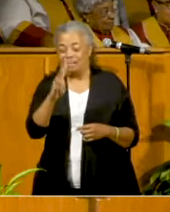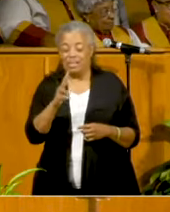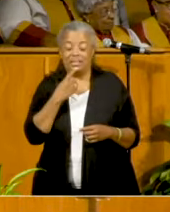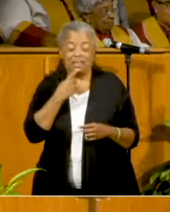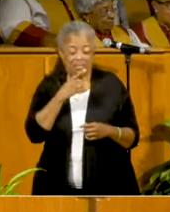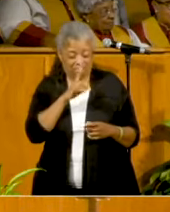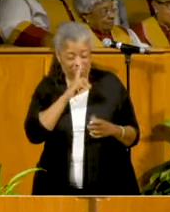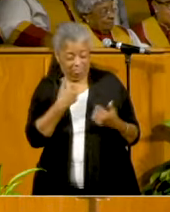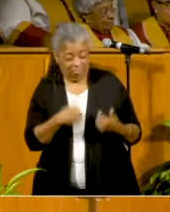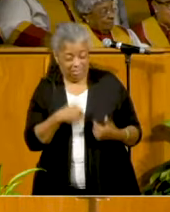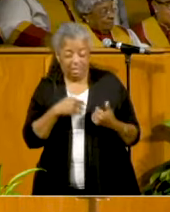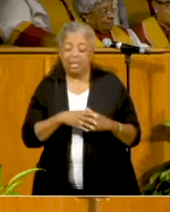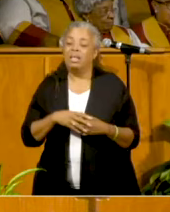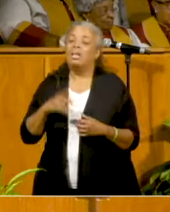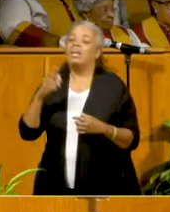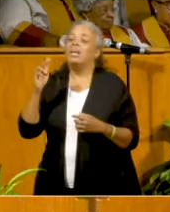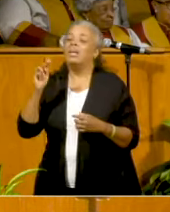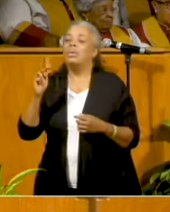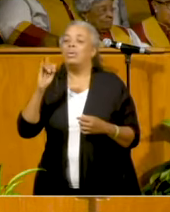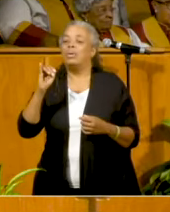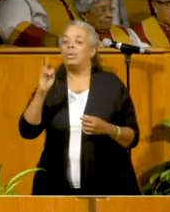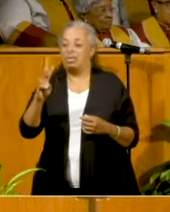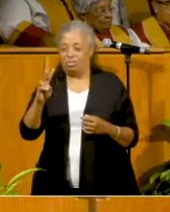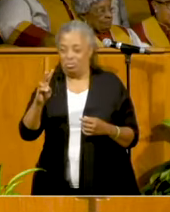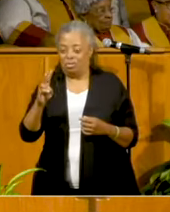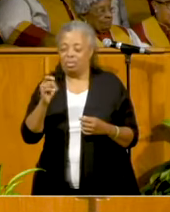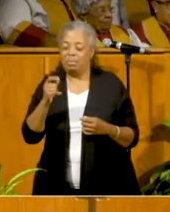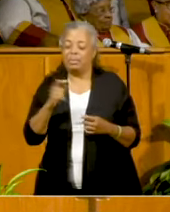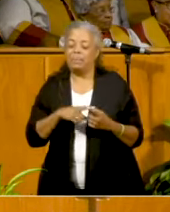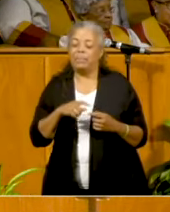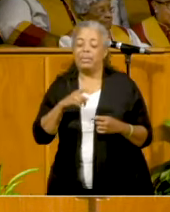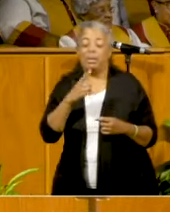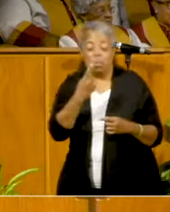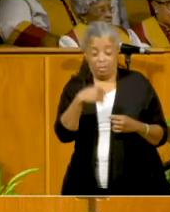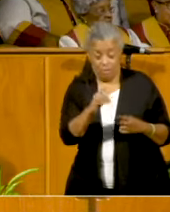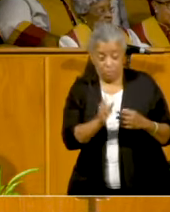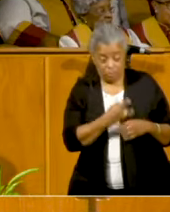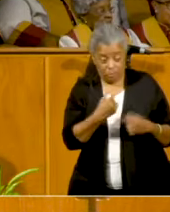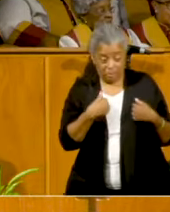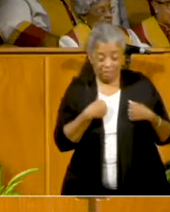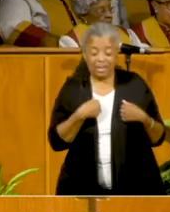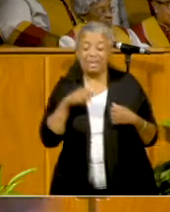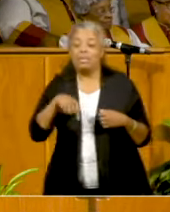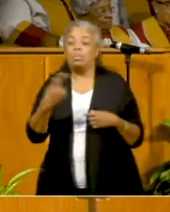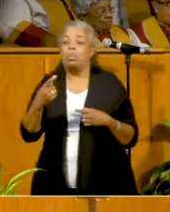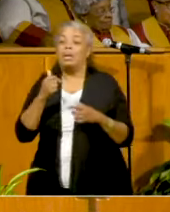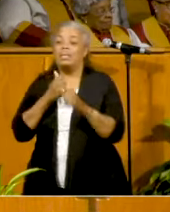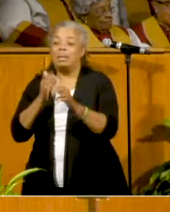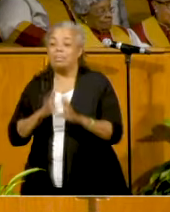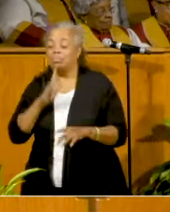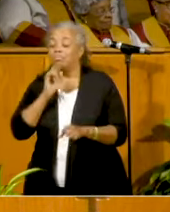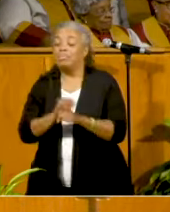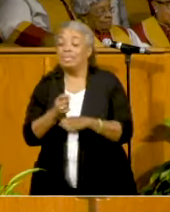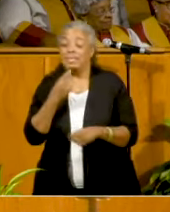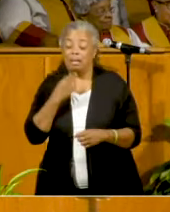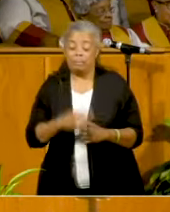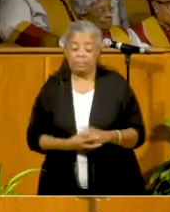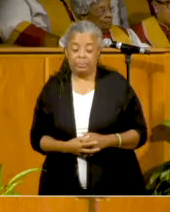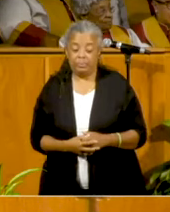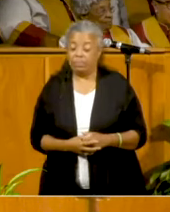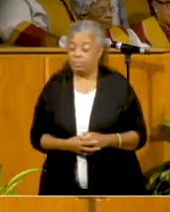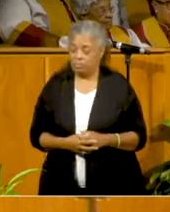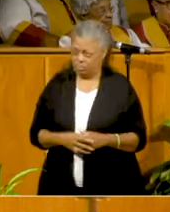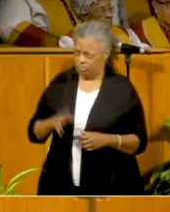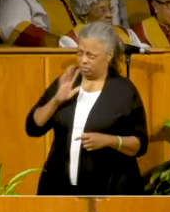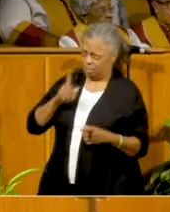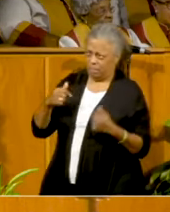New International is a little bit more authentic to the Greek. Jesus says, one of you betray me. This is what the disciples really say. You